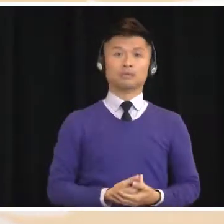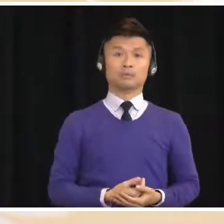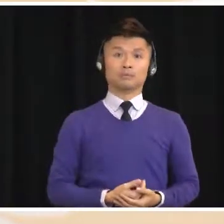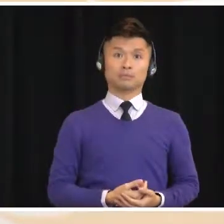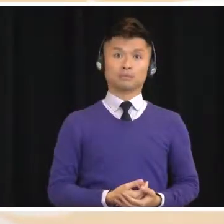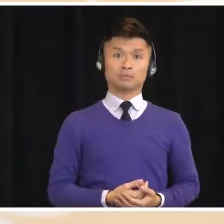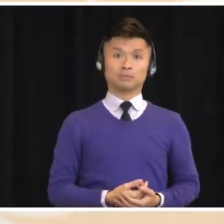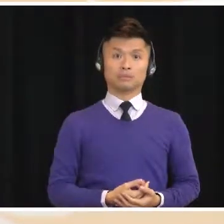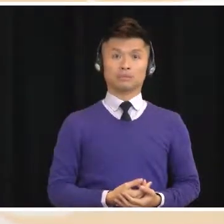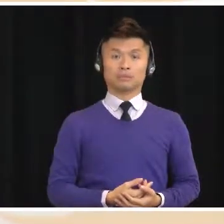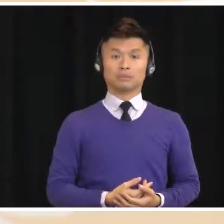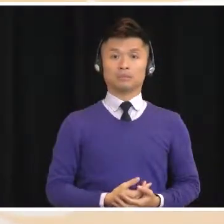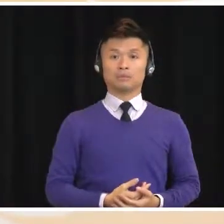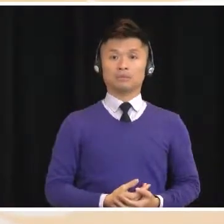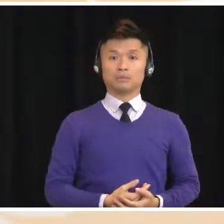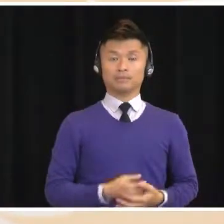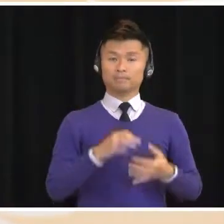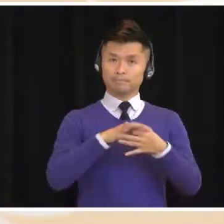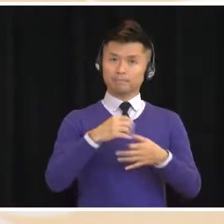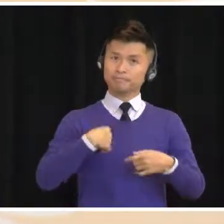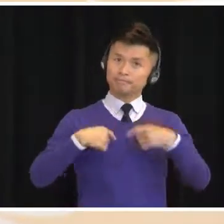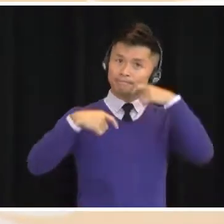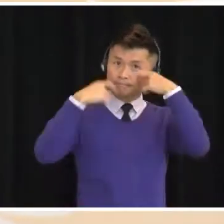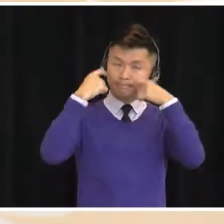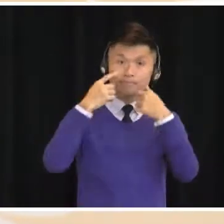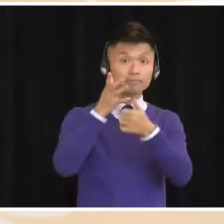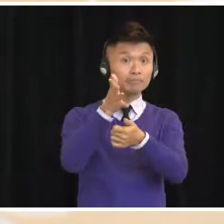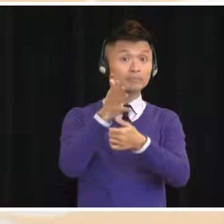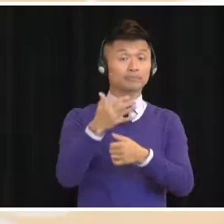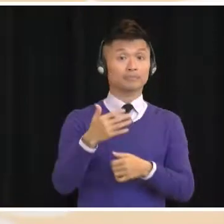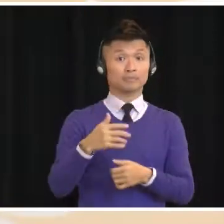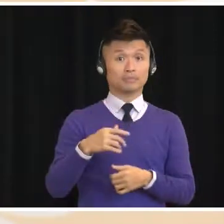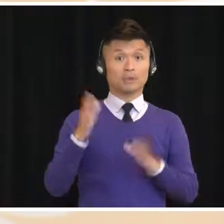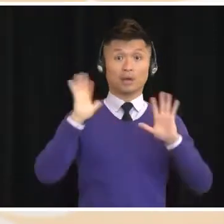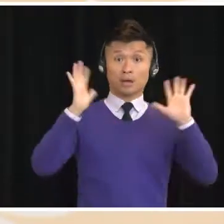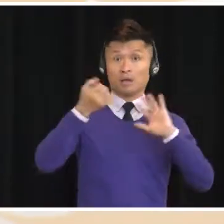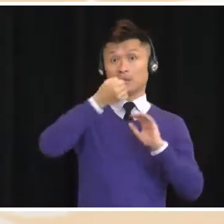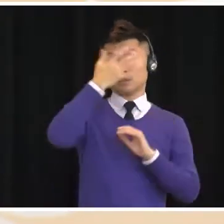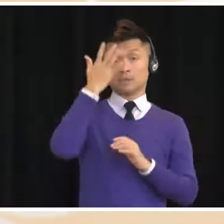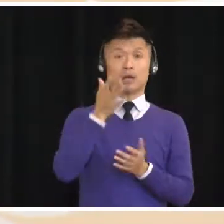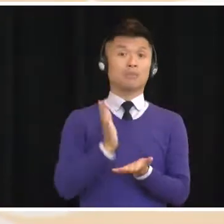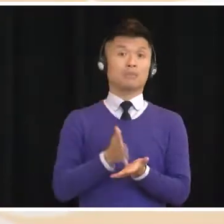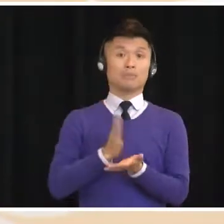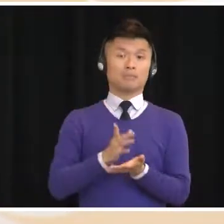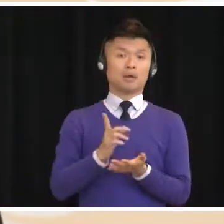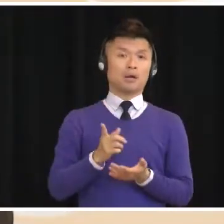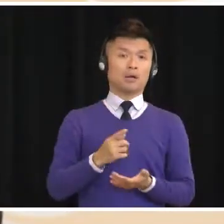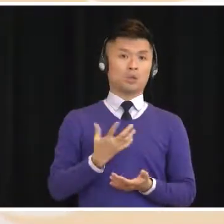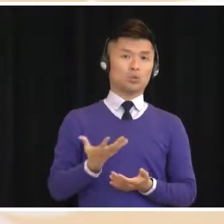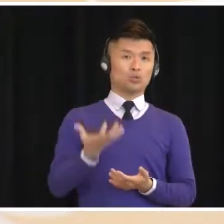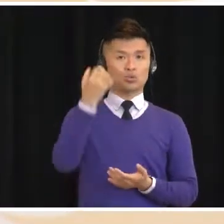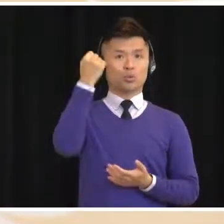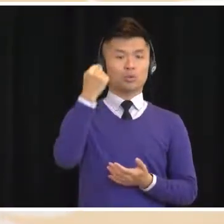the practical parts of implementing the right to express your views in court.